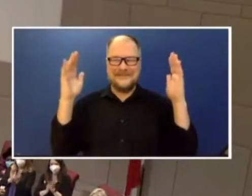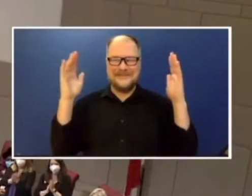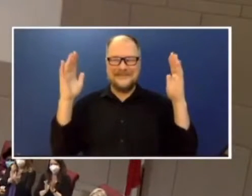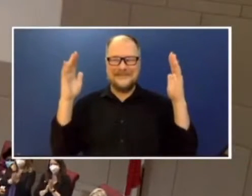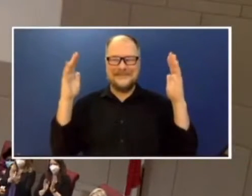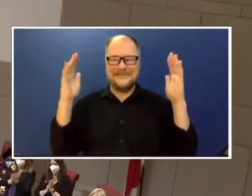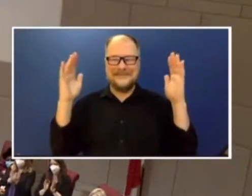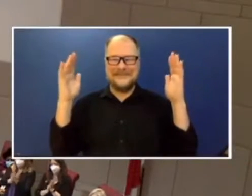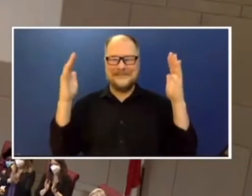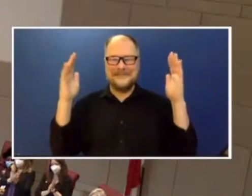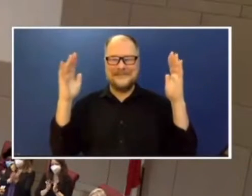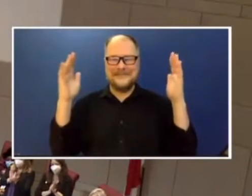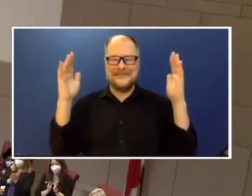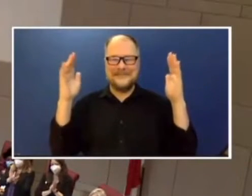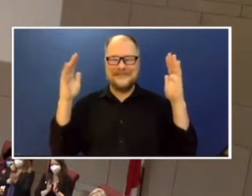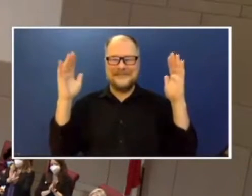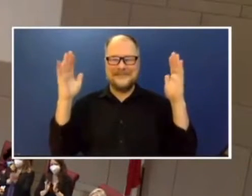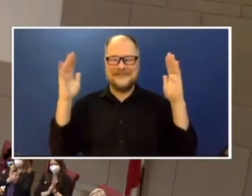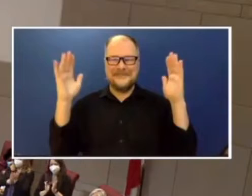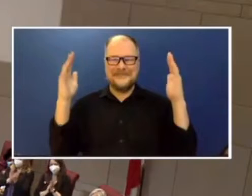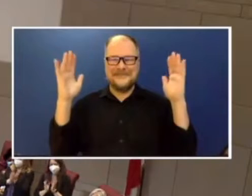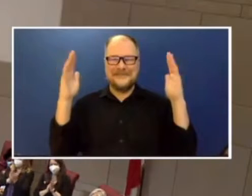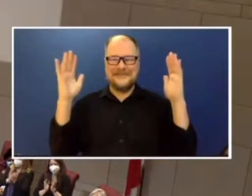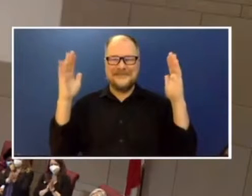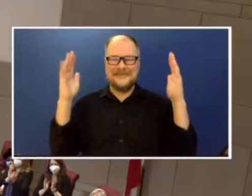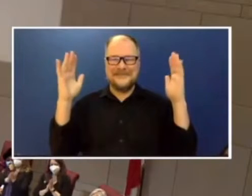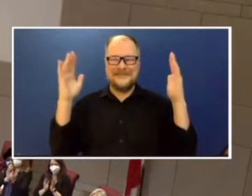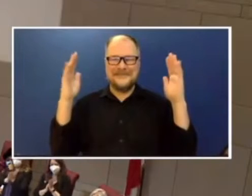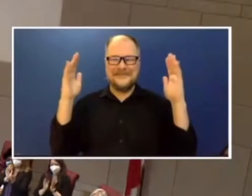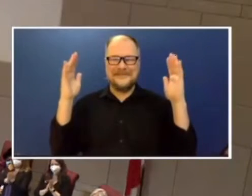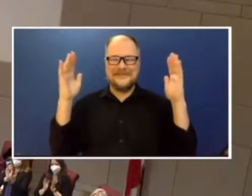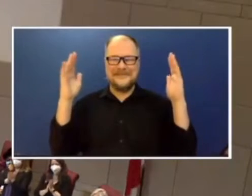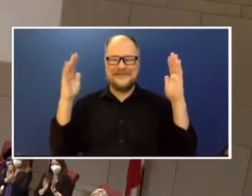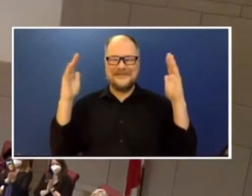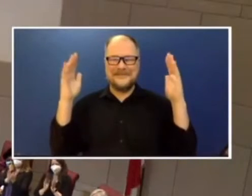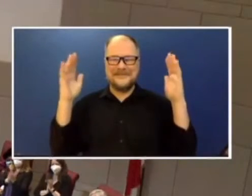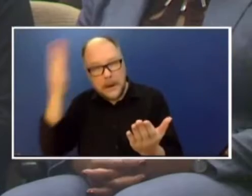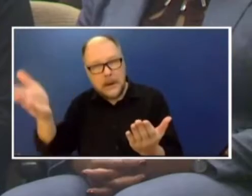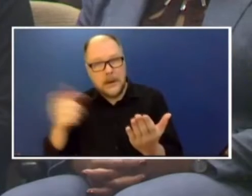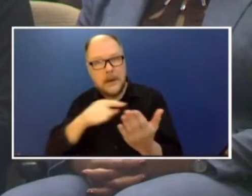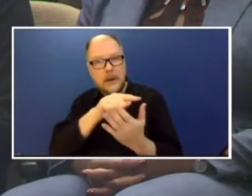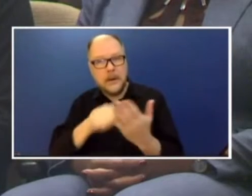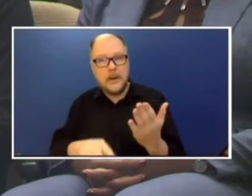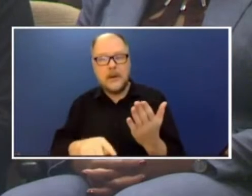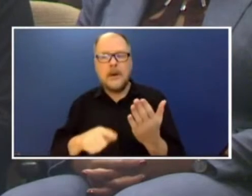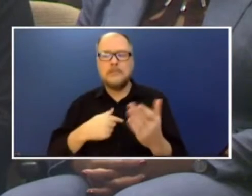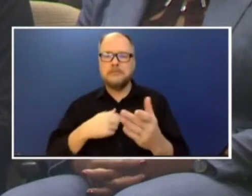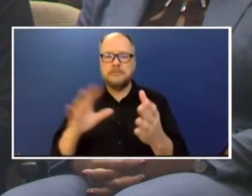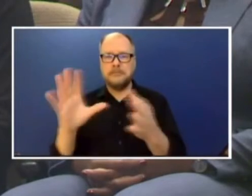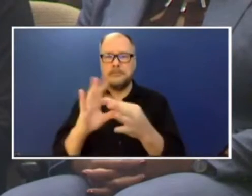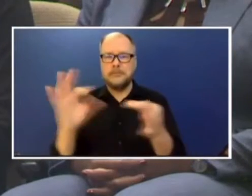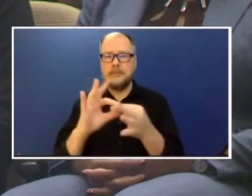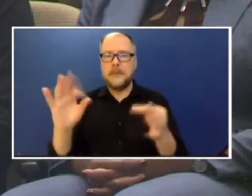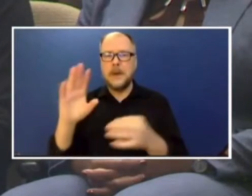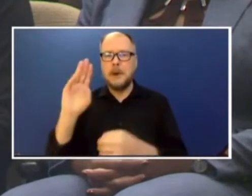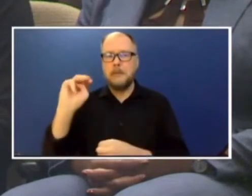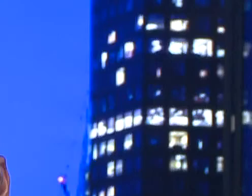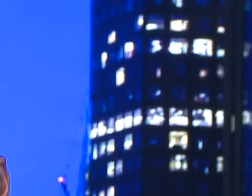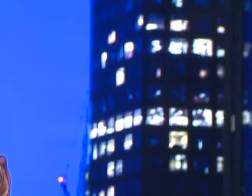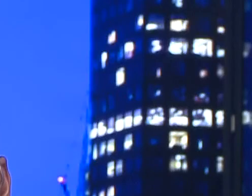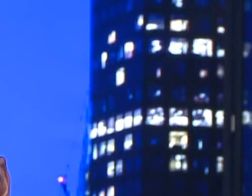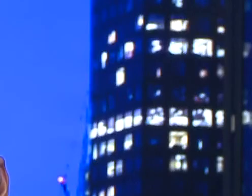They say that she was a steady hand during the shaky pandemic time, as you could see their audience members giving her a standing ovation. Certainly a lot of